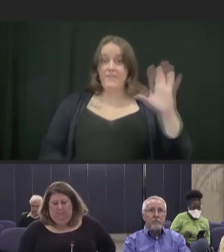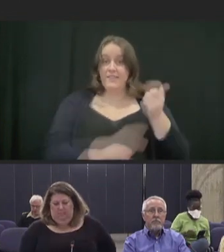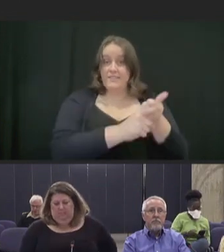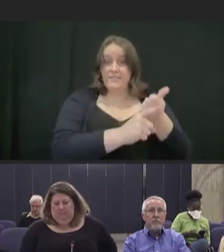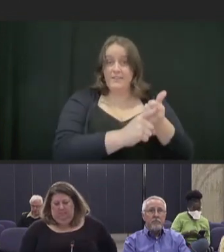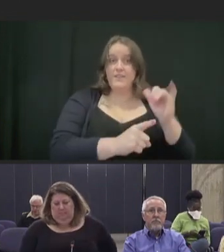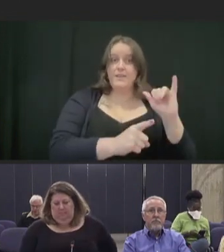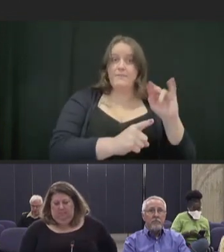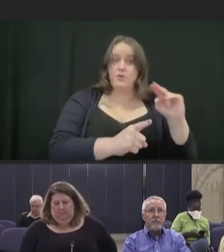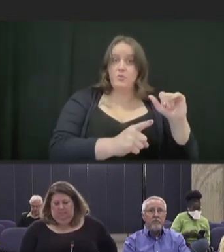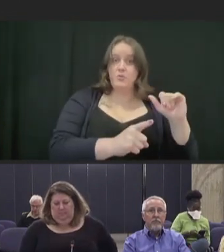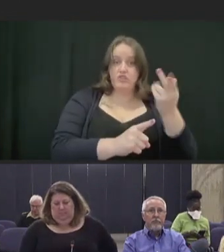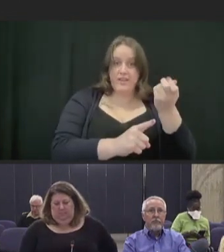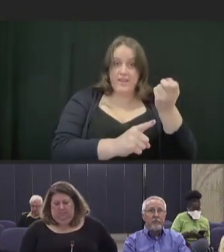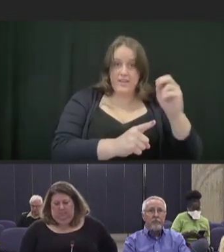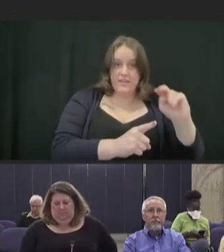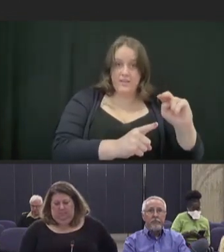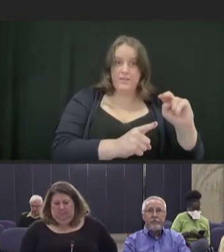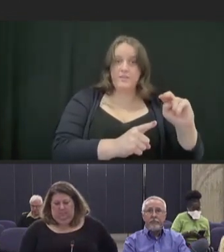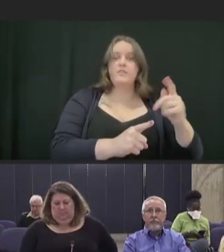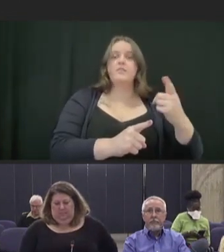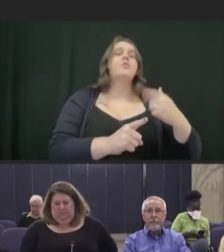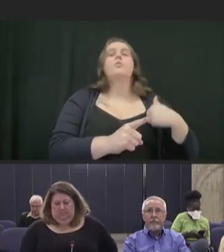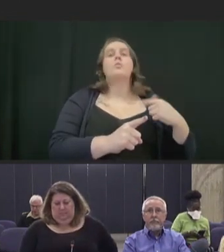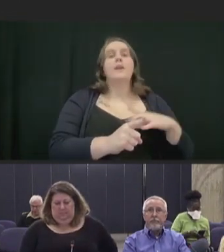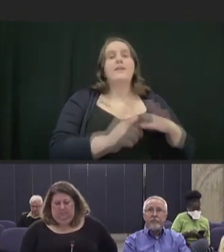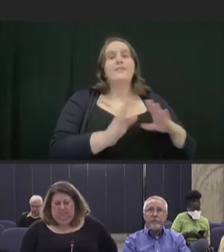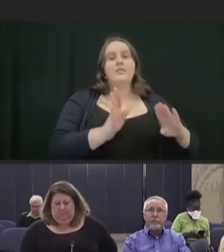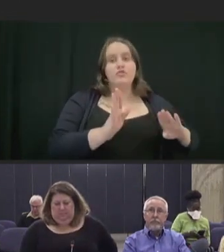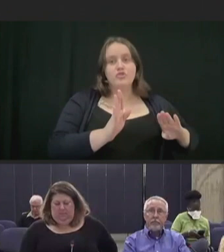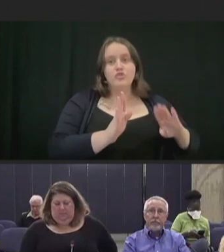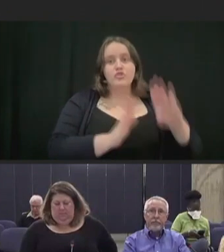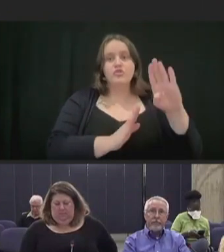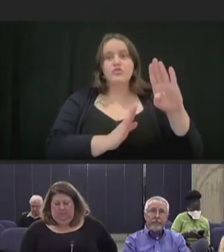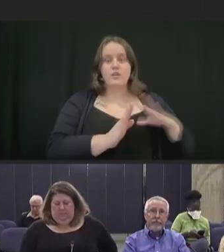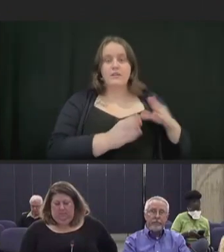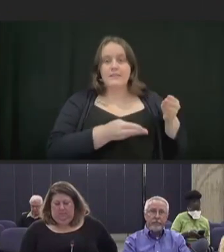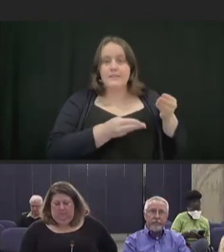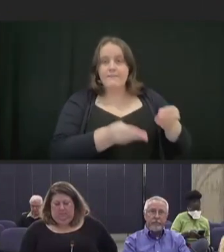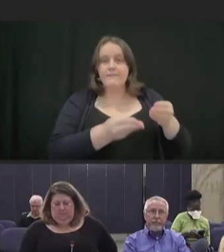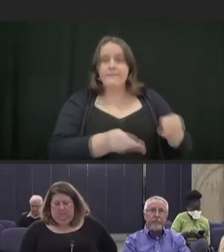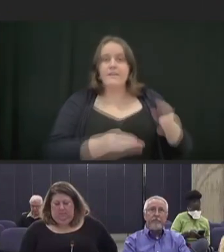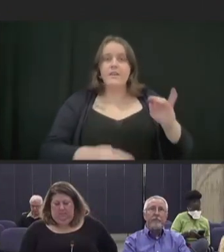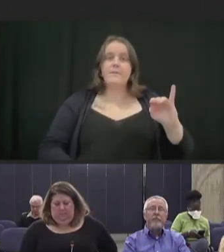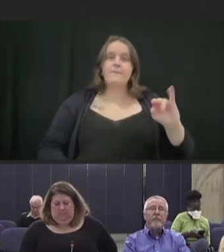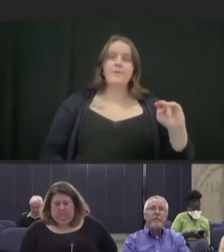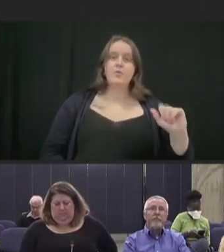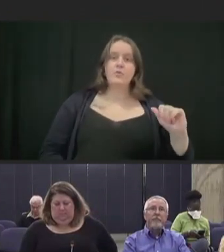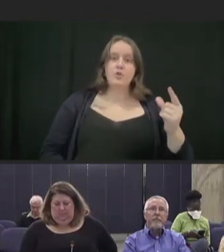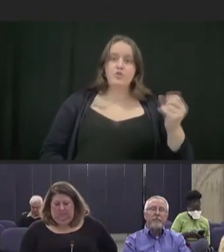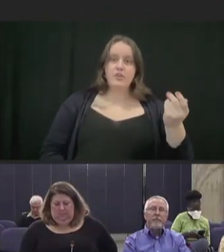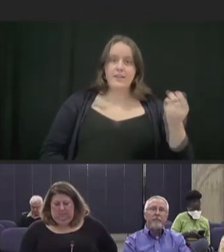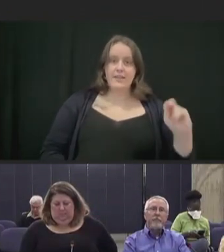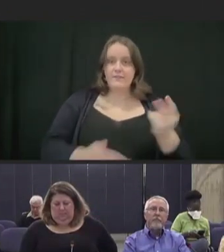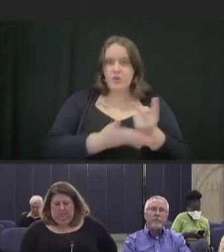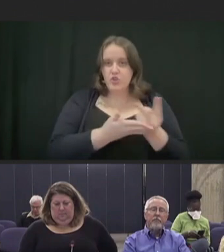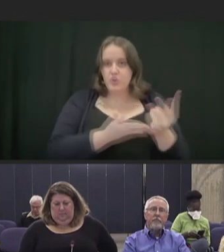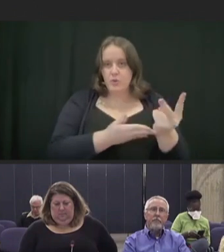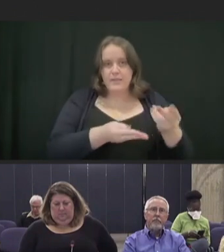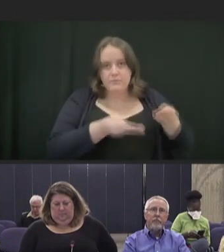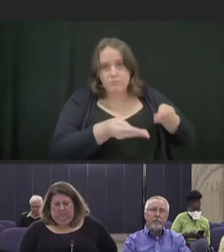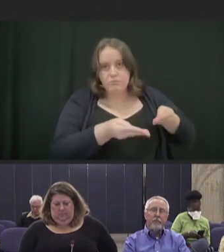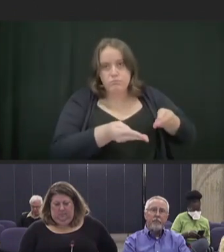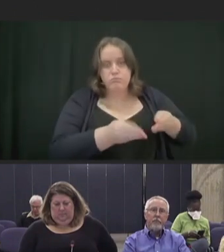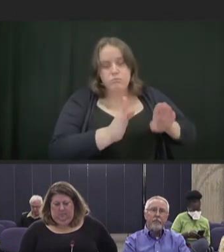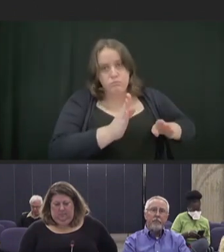prime, meaning that you give an exponentially increasing amount of immunogen over about 2 weeks. This strategy was developed